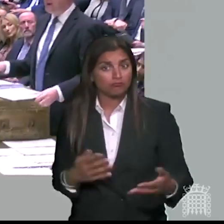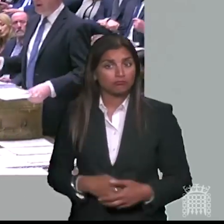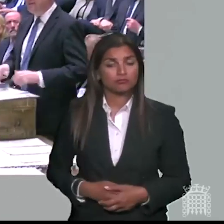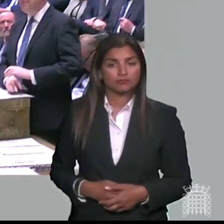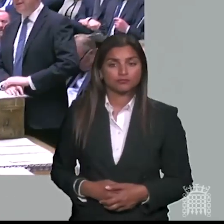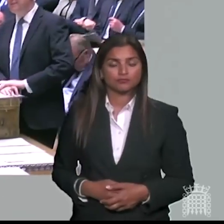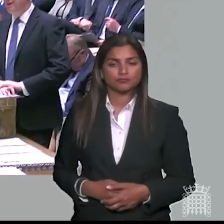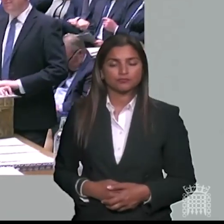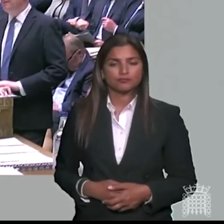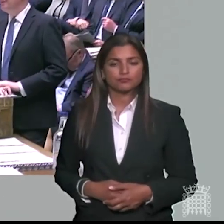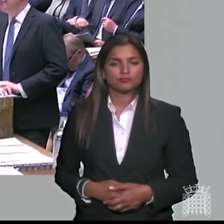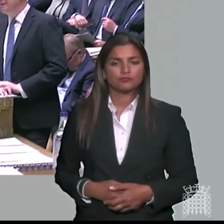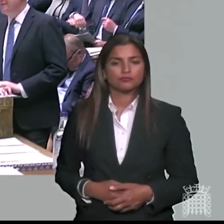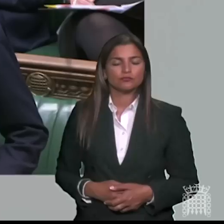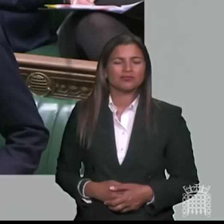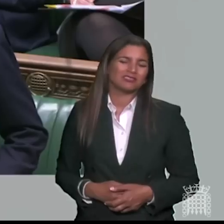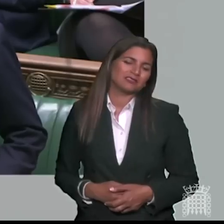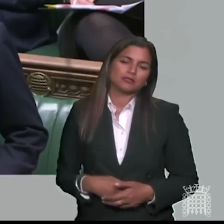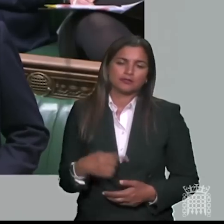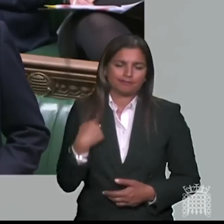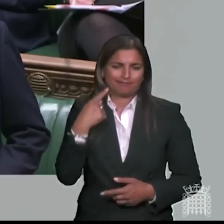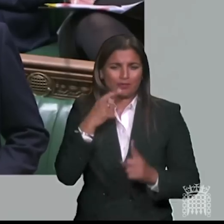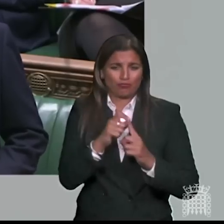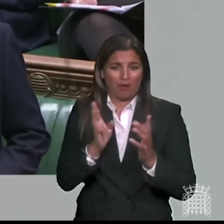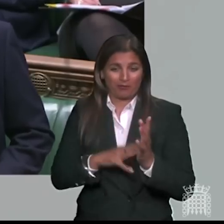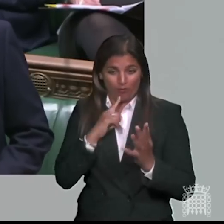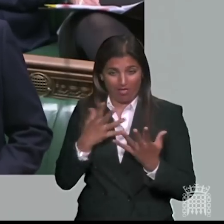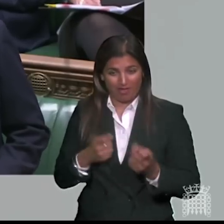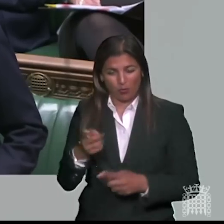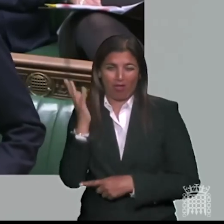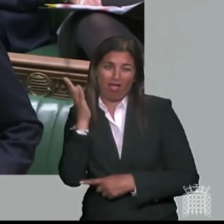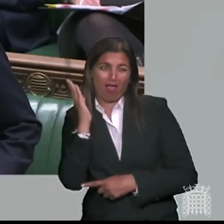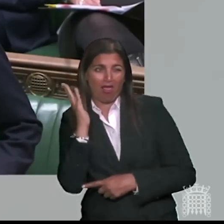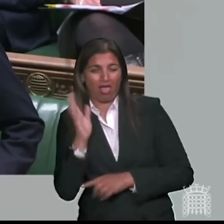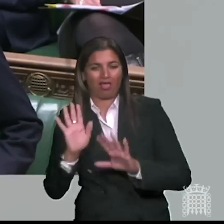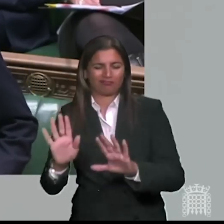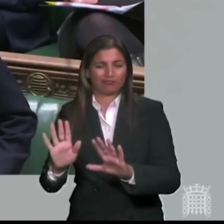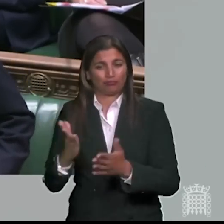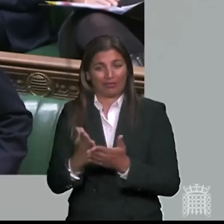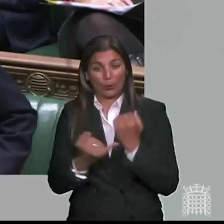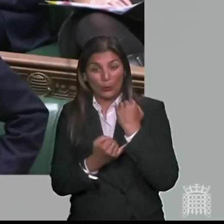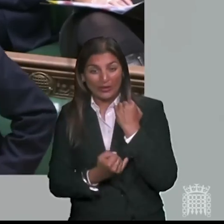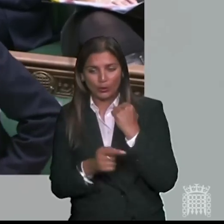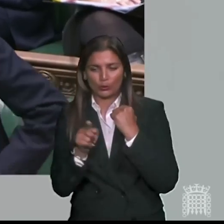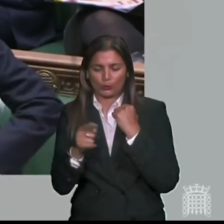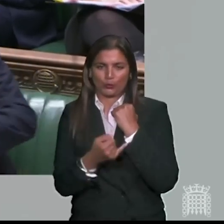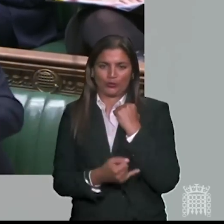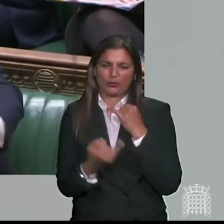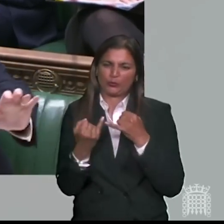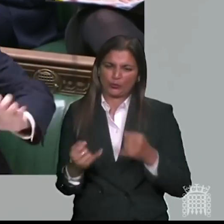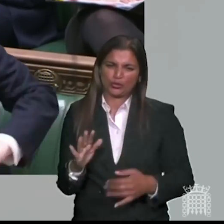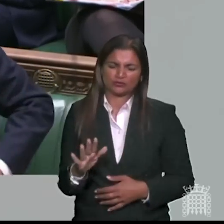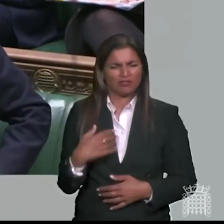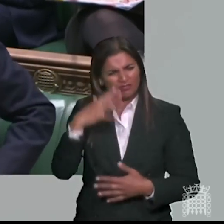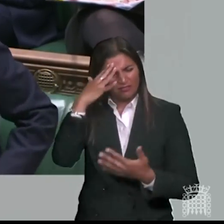Well, I don't think the Prime Minister is going to take any lectures on weakness from the party opposite. I remember there's a lot of